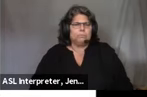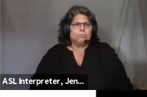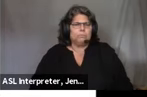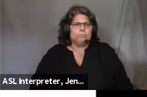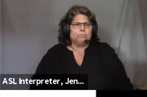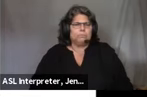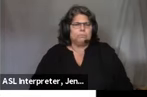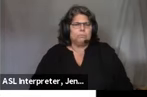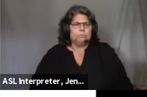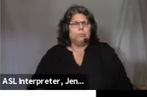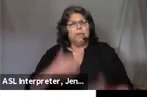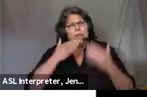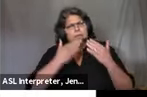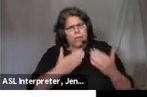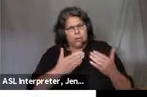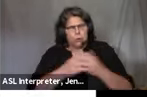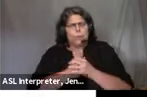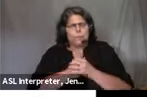Thank you, Elizabeth.